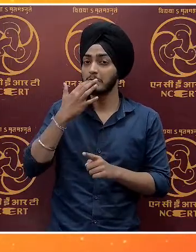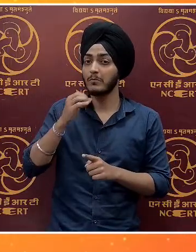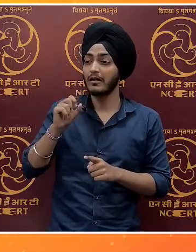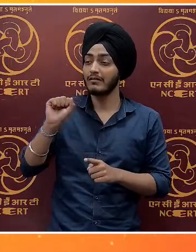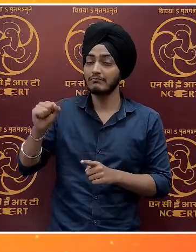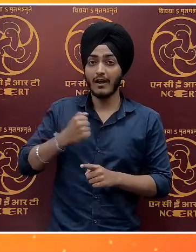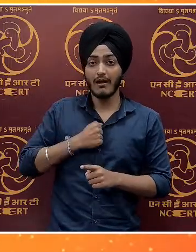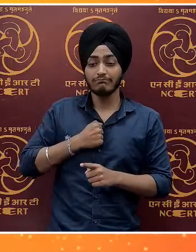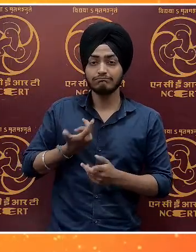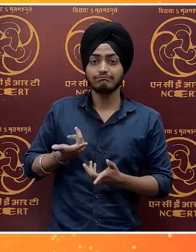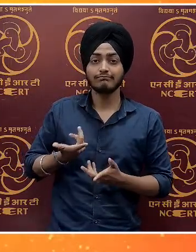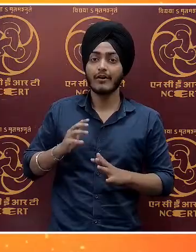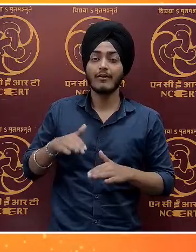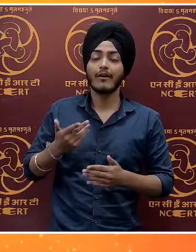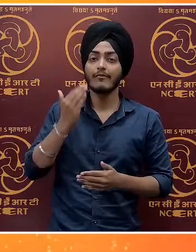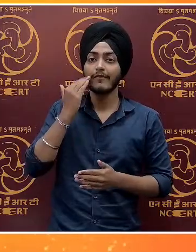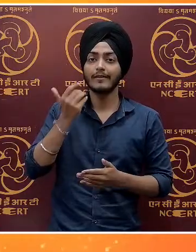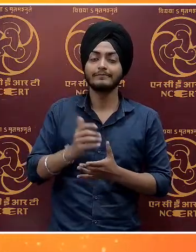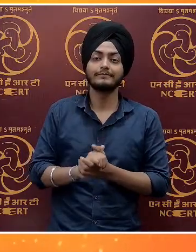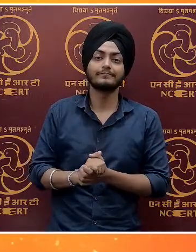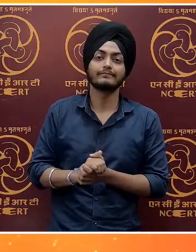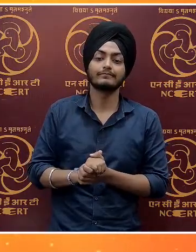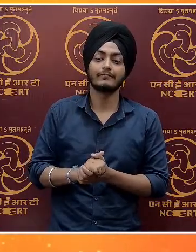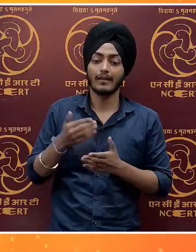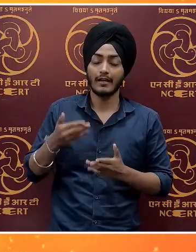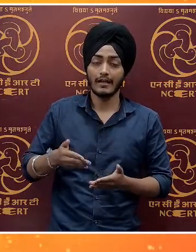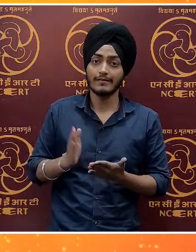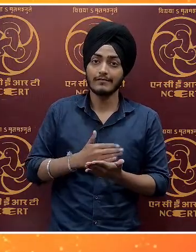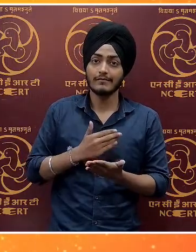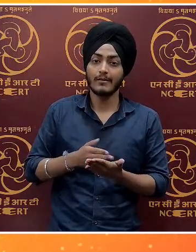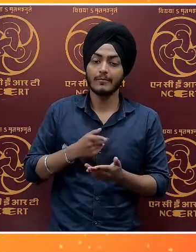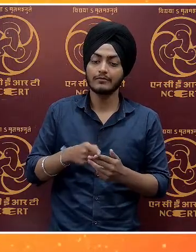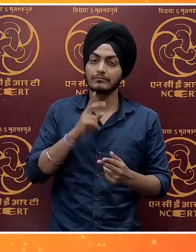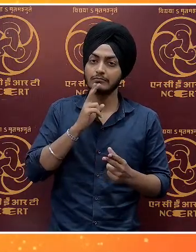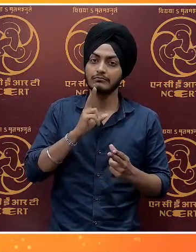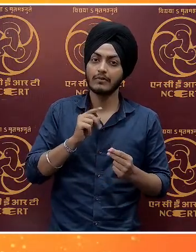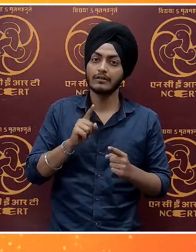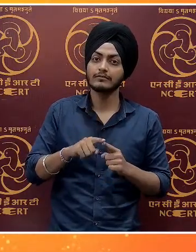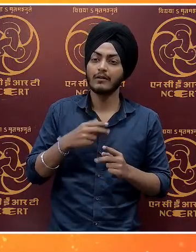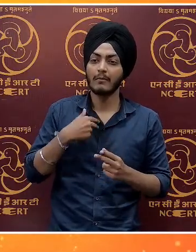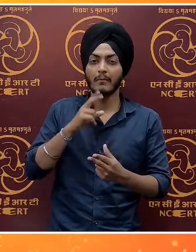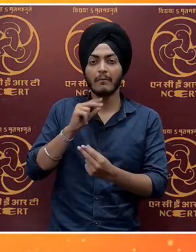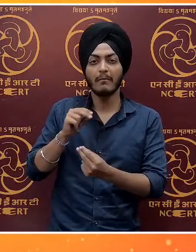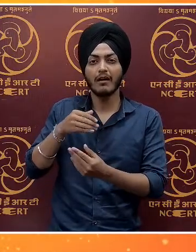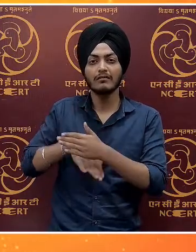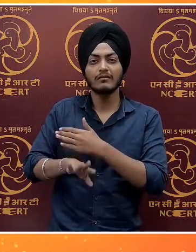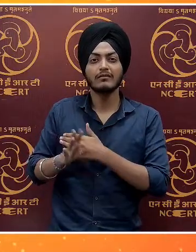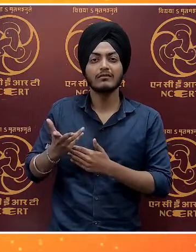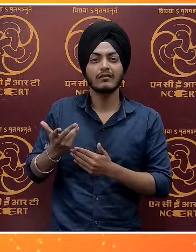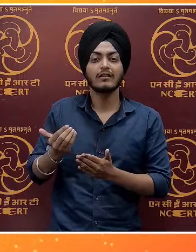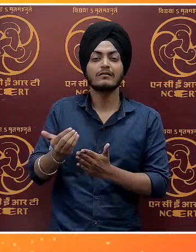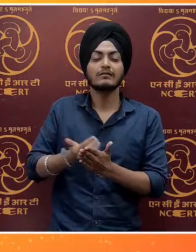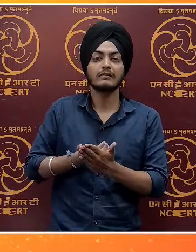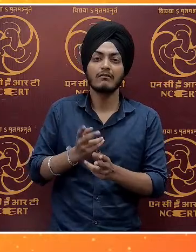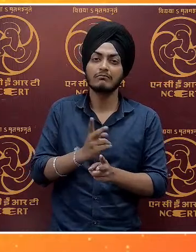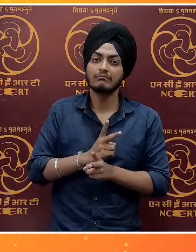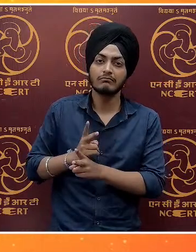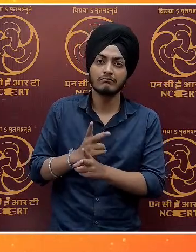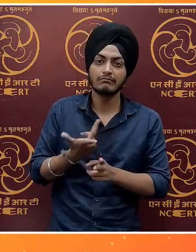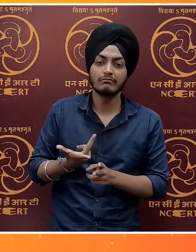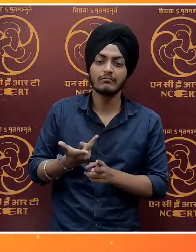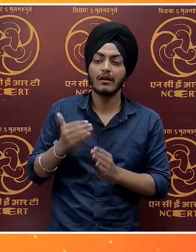for us. This chapter also talks about safety. Safety while playing, safety